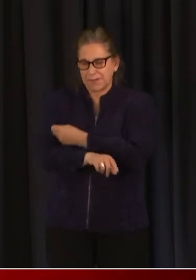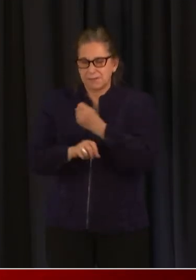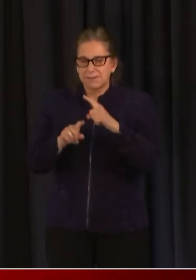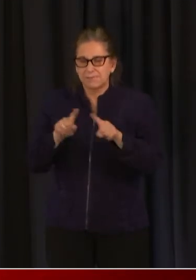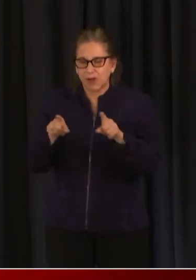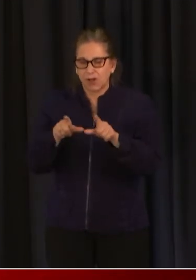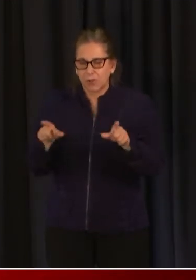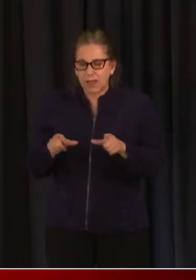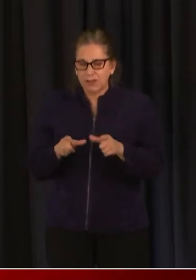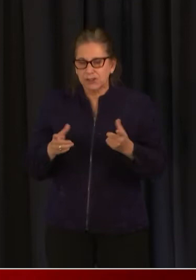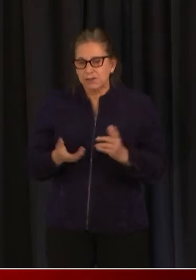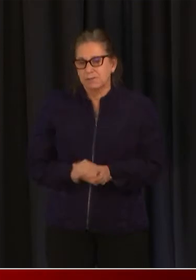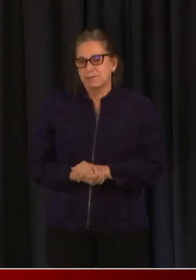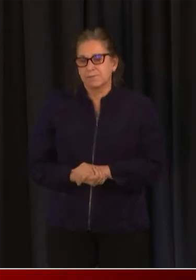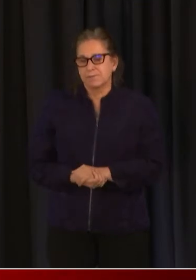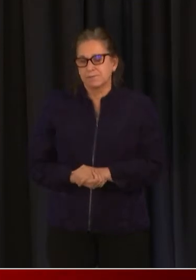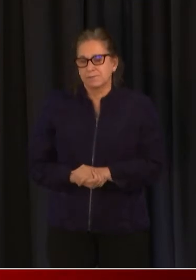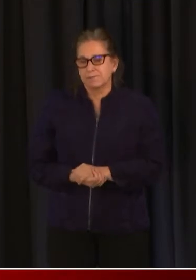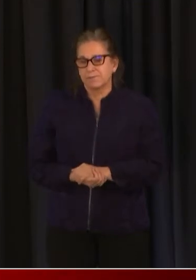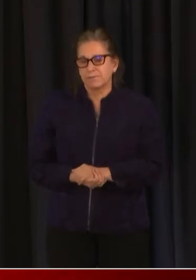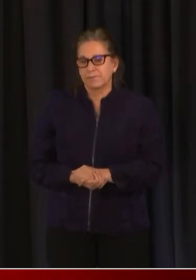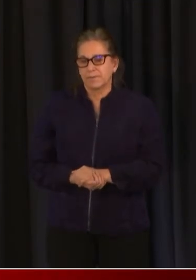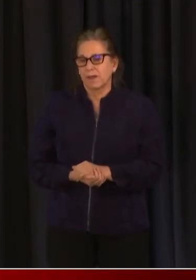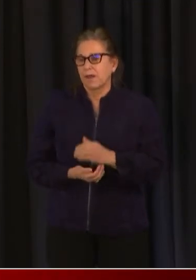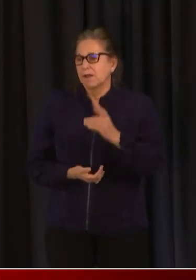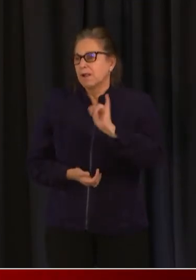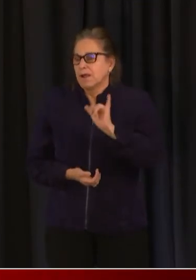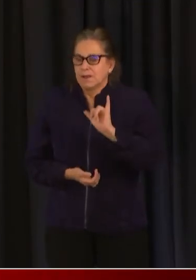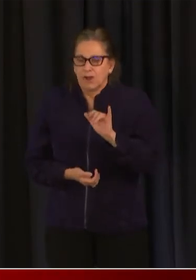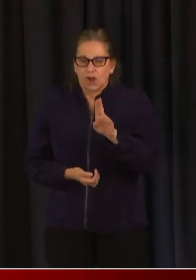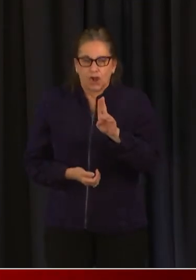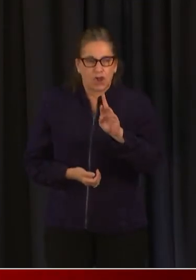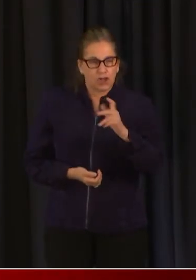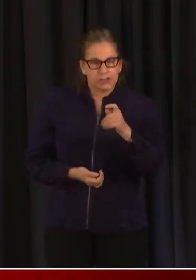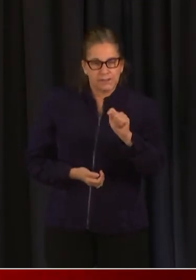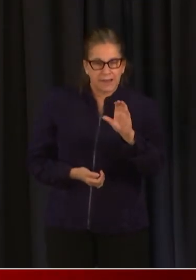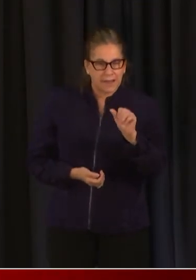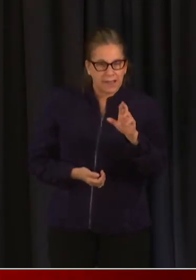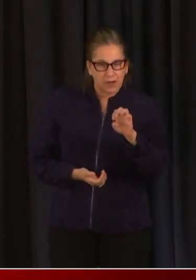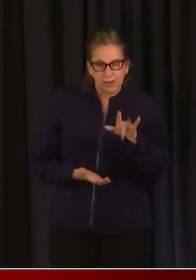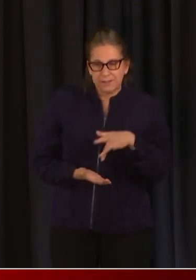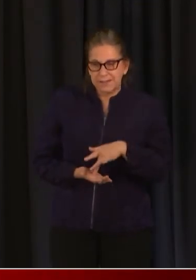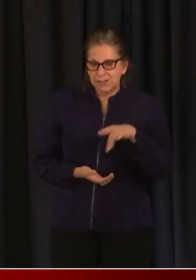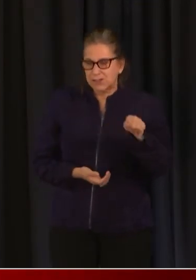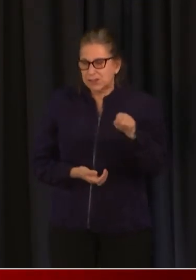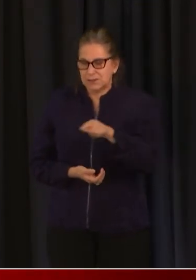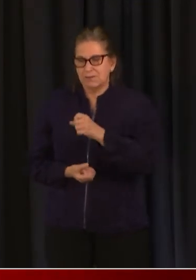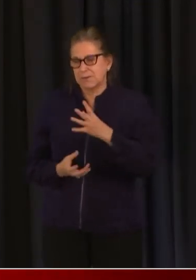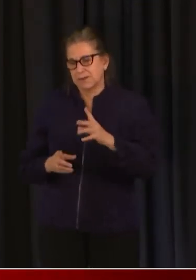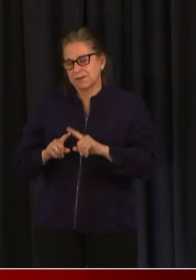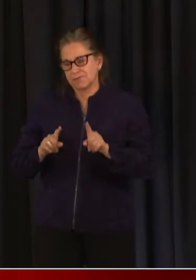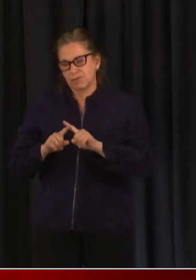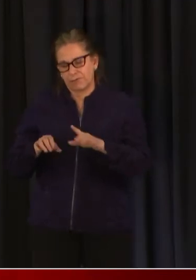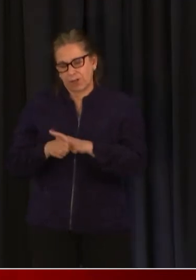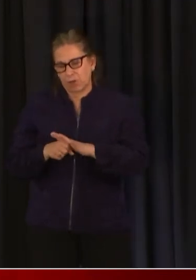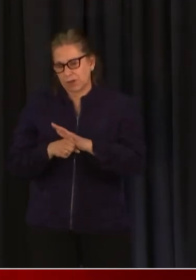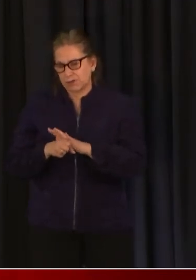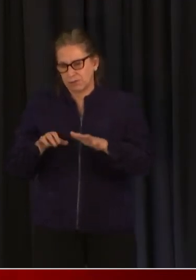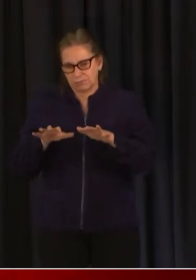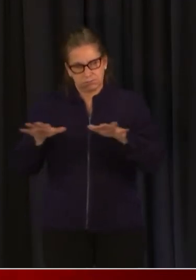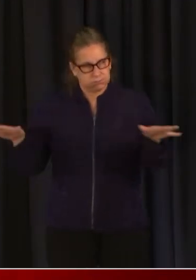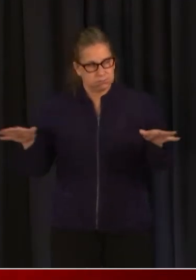et cetera, Providence Health System. Some of those entities may operate multiple sites throughout the district, including on their home